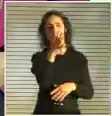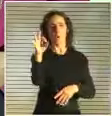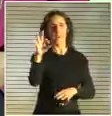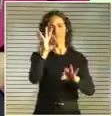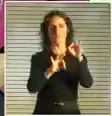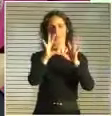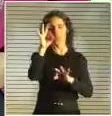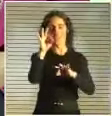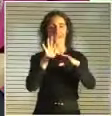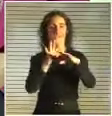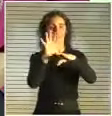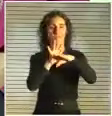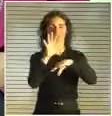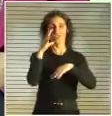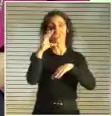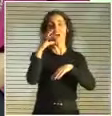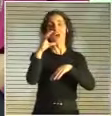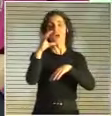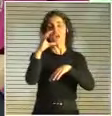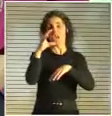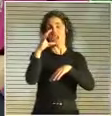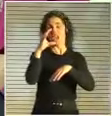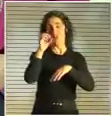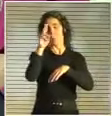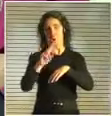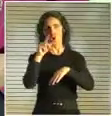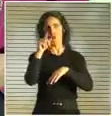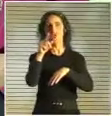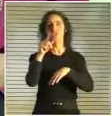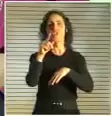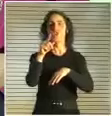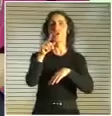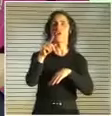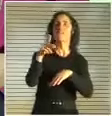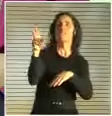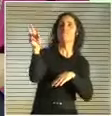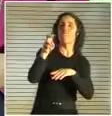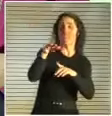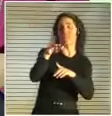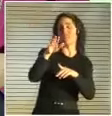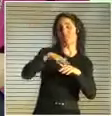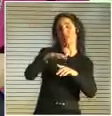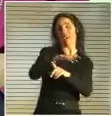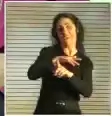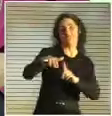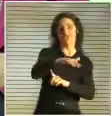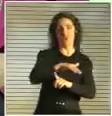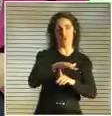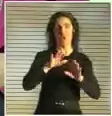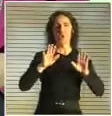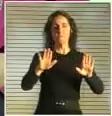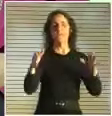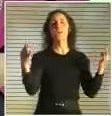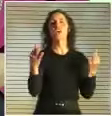you don't know is that when you factor in the renovation or refurbishment cycles that happen, in just 3 to